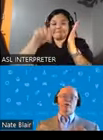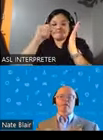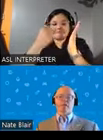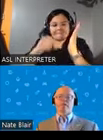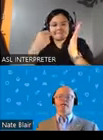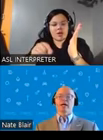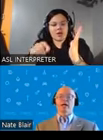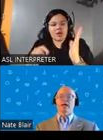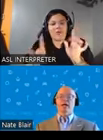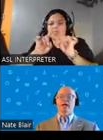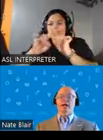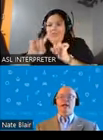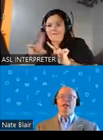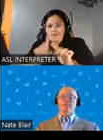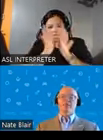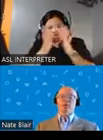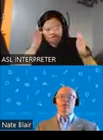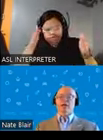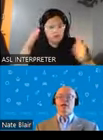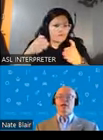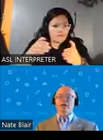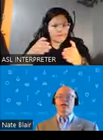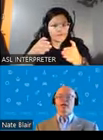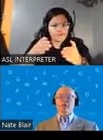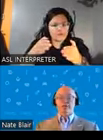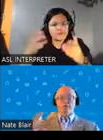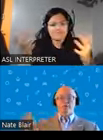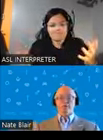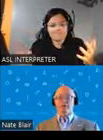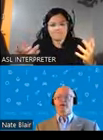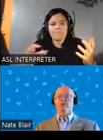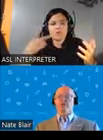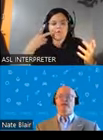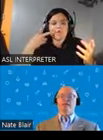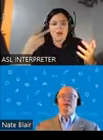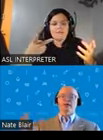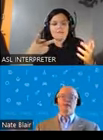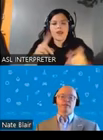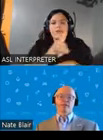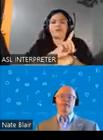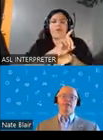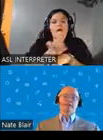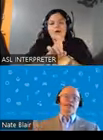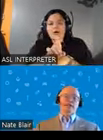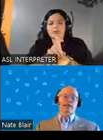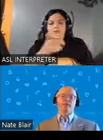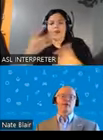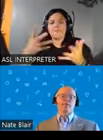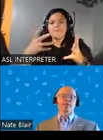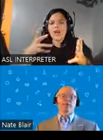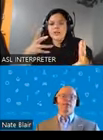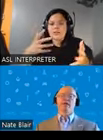of focuses. And in PR100, you know, we're looking at grid recovery, resilience,